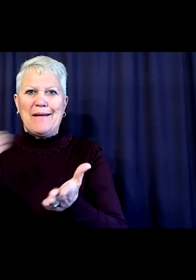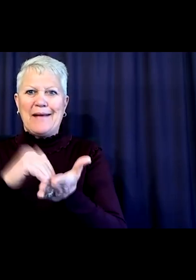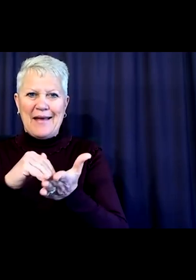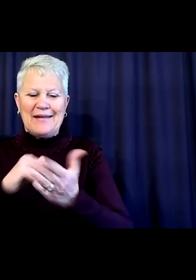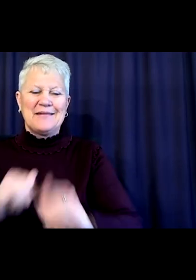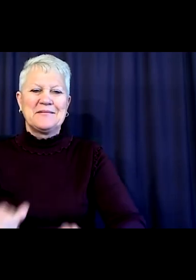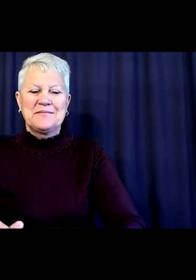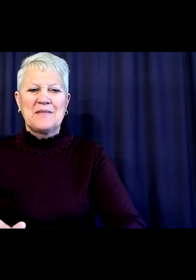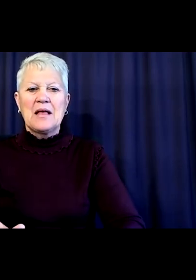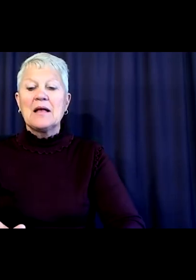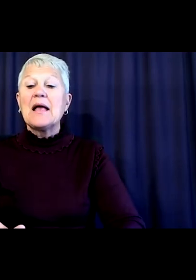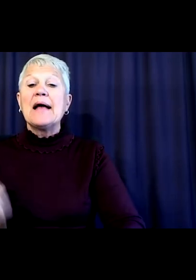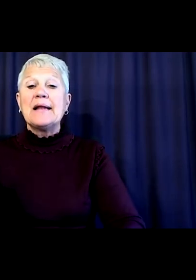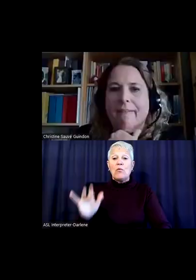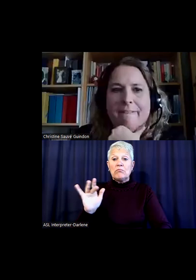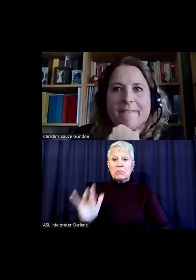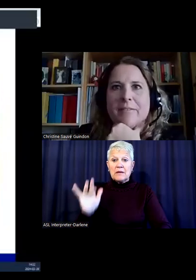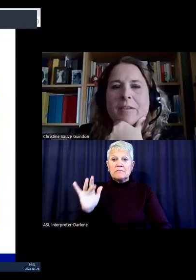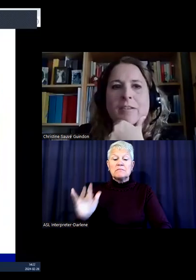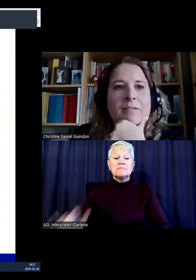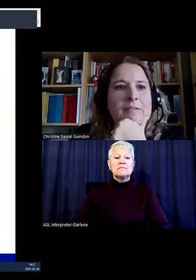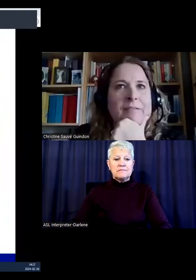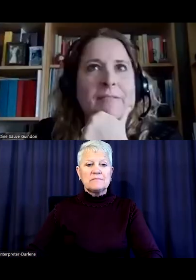I will click here.